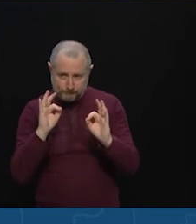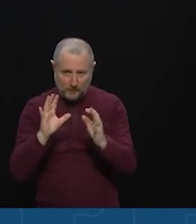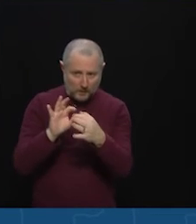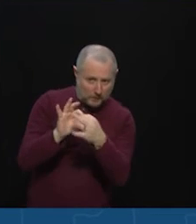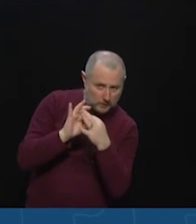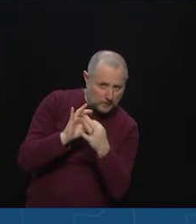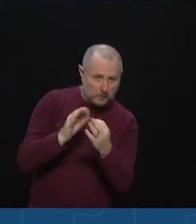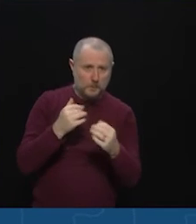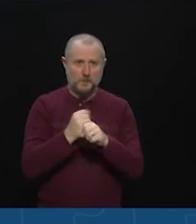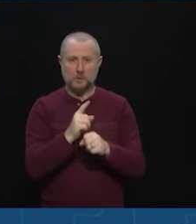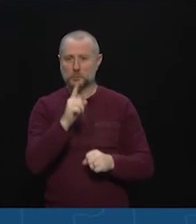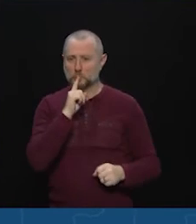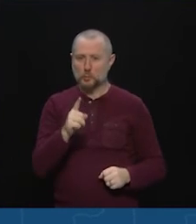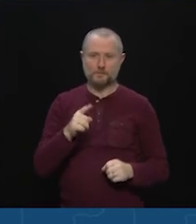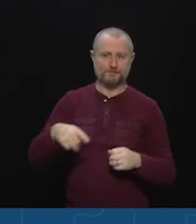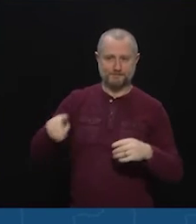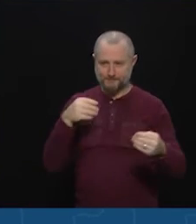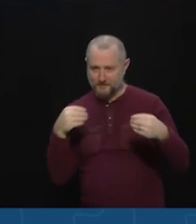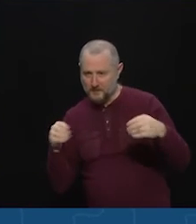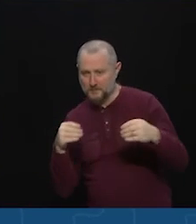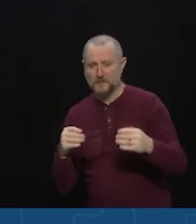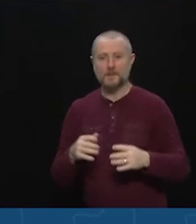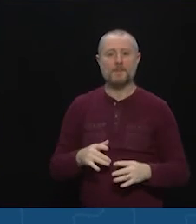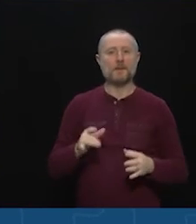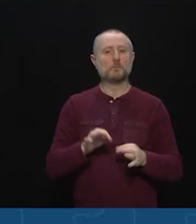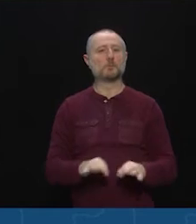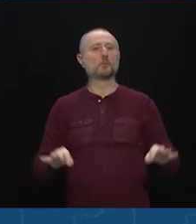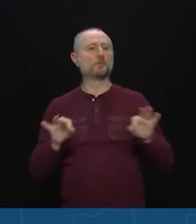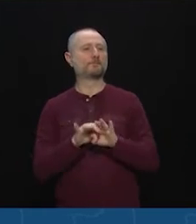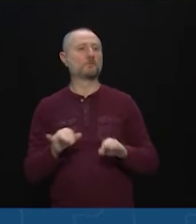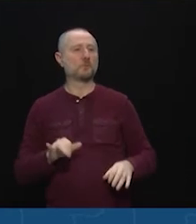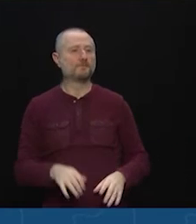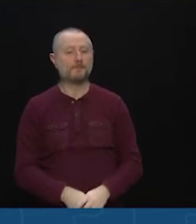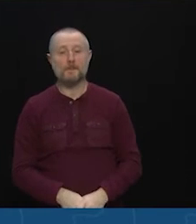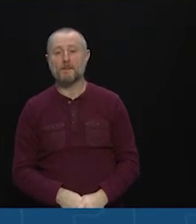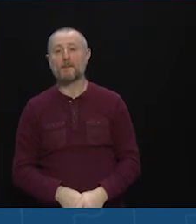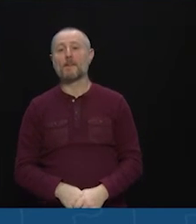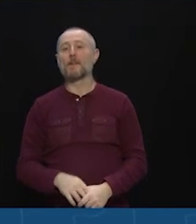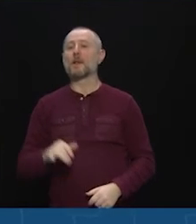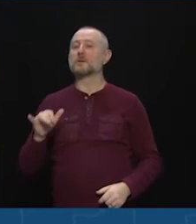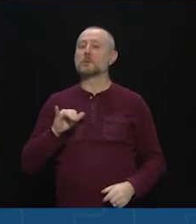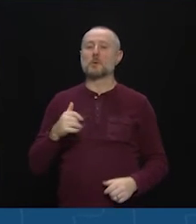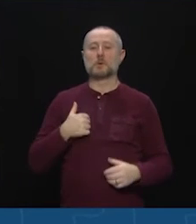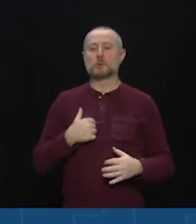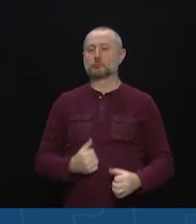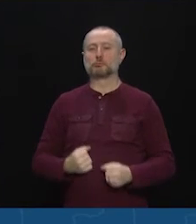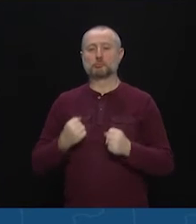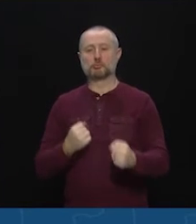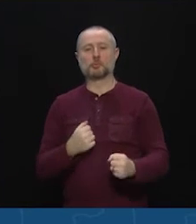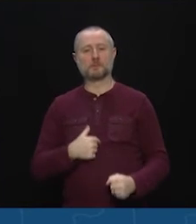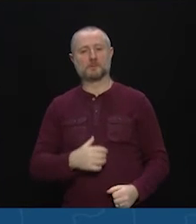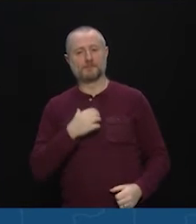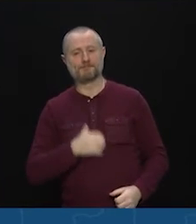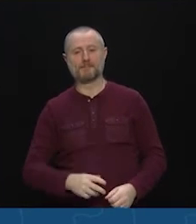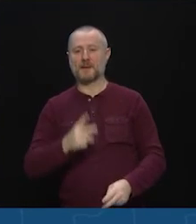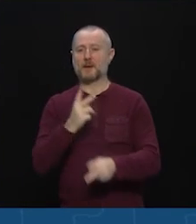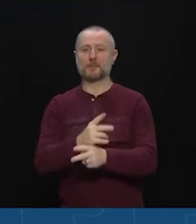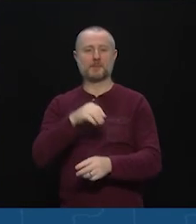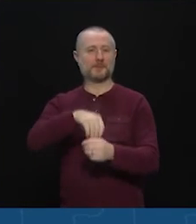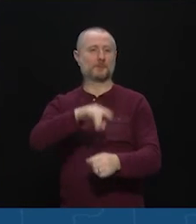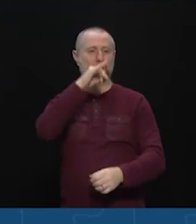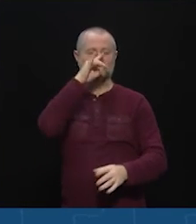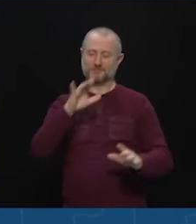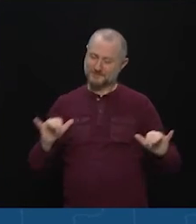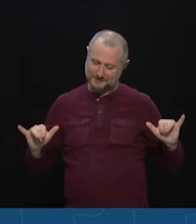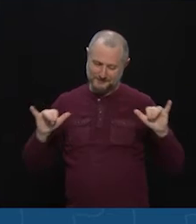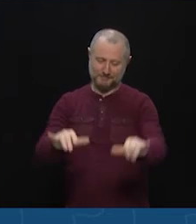the flexibility they need was important as well as my strong desire to keep kids in school. And that's why we are so aggressive in getting